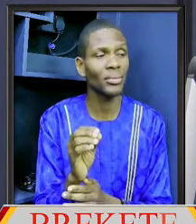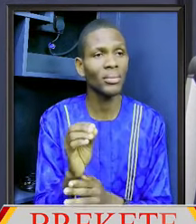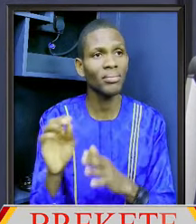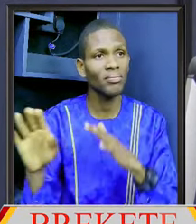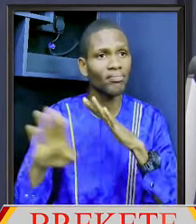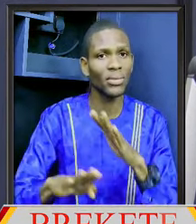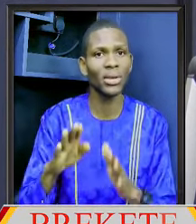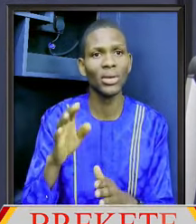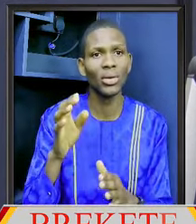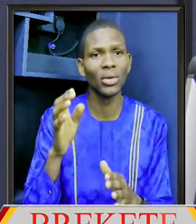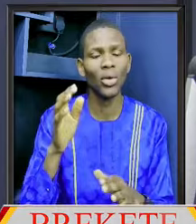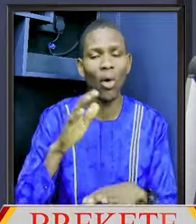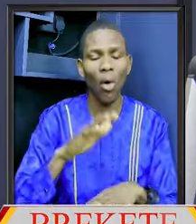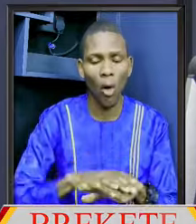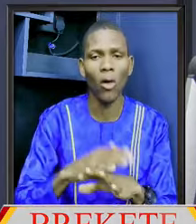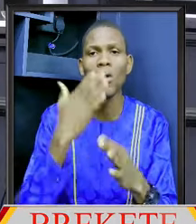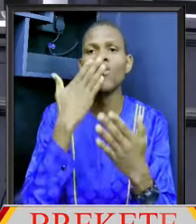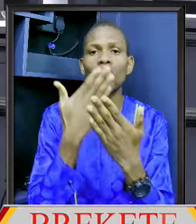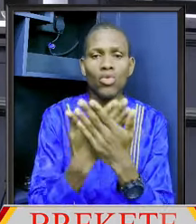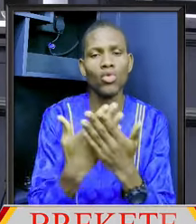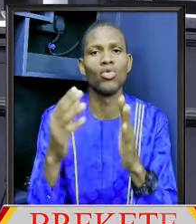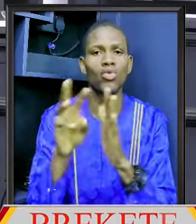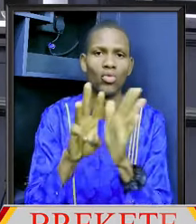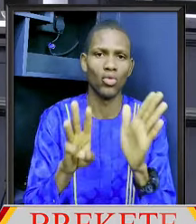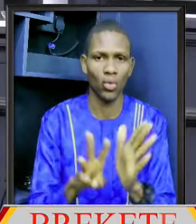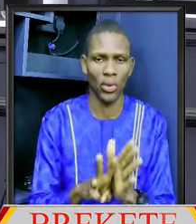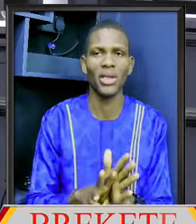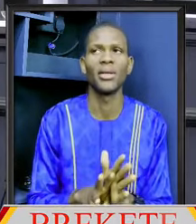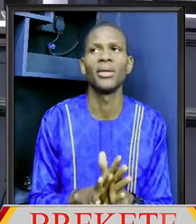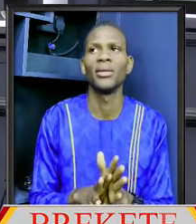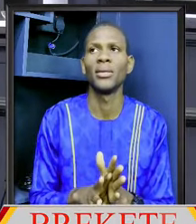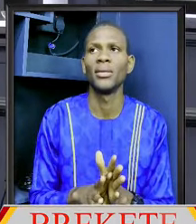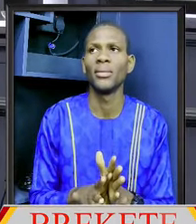based on goodwill.